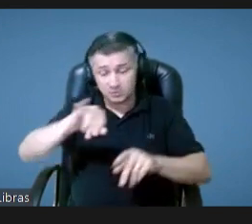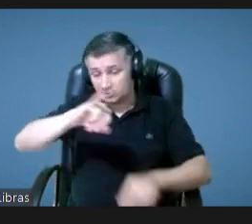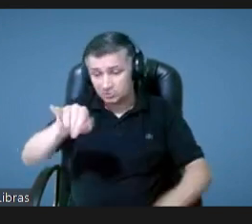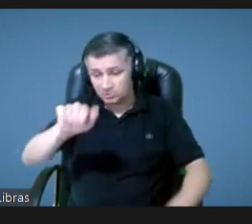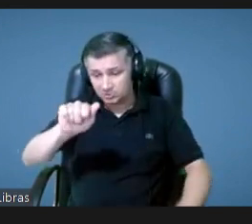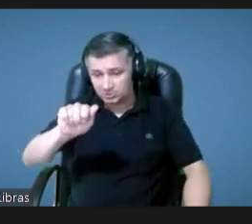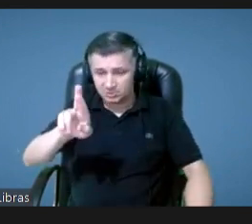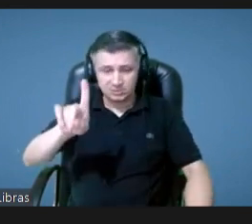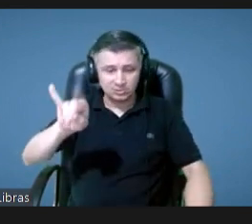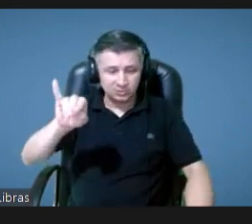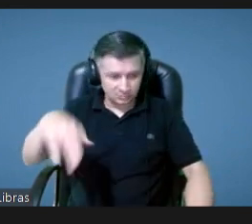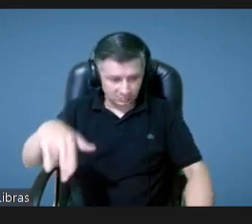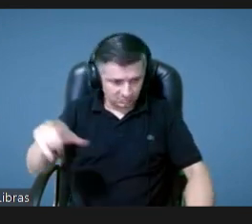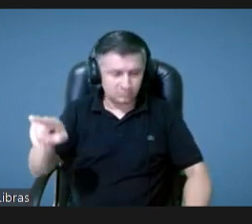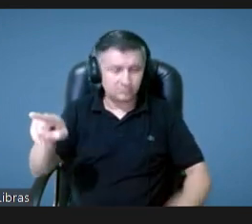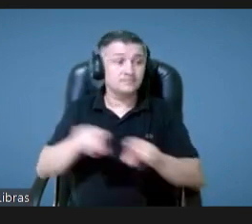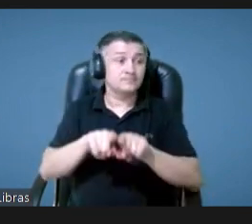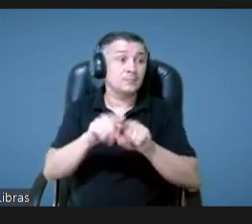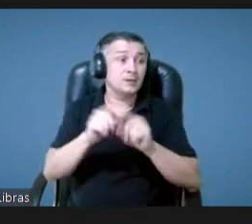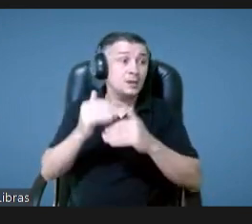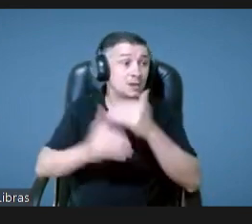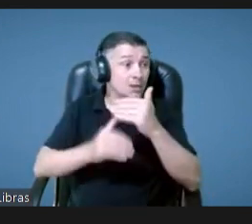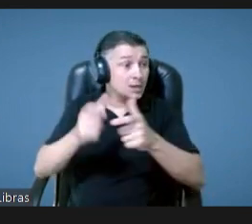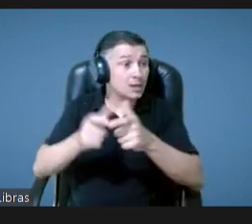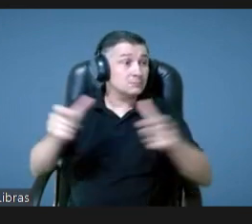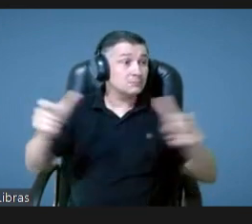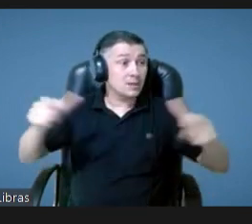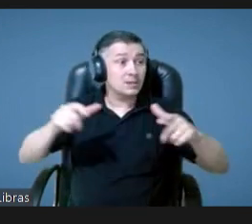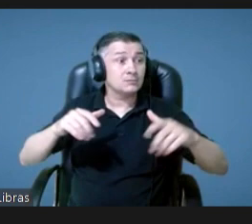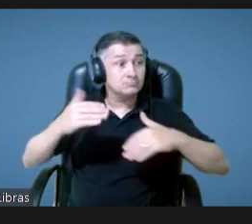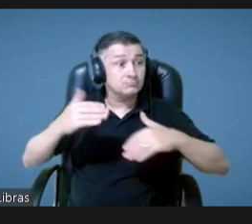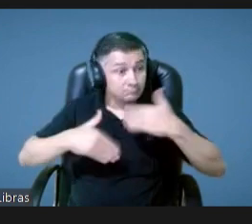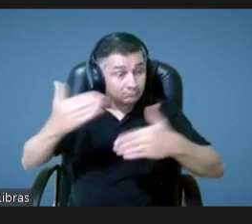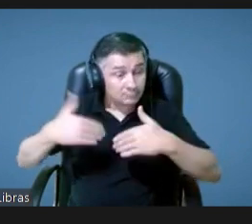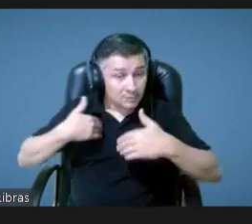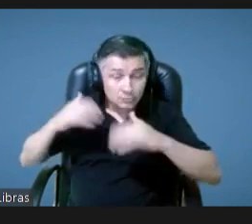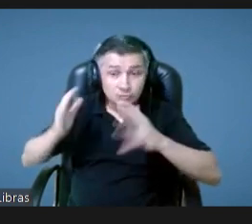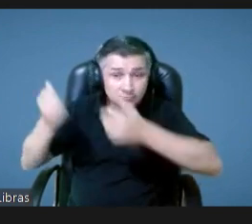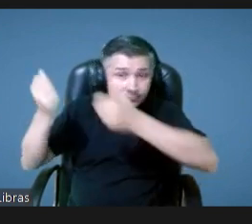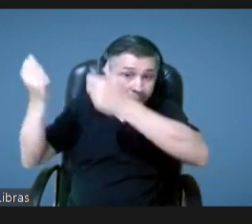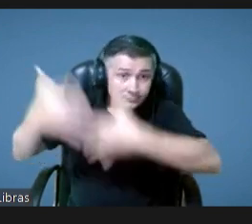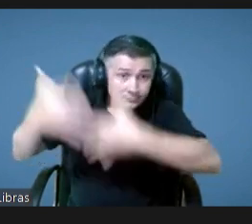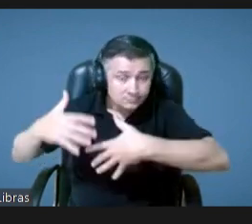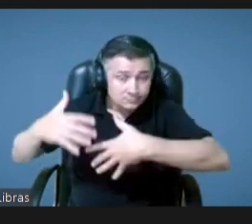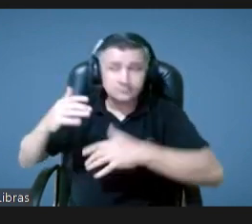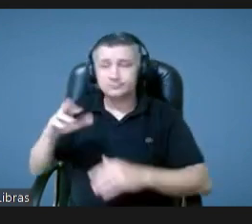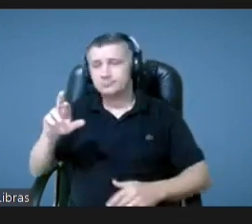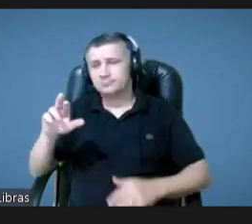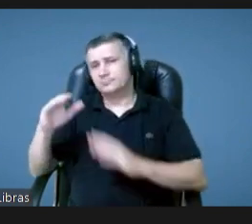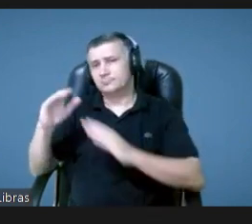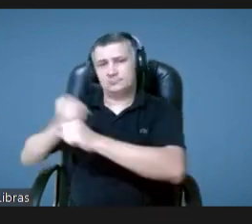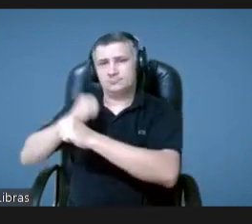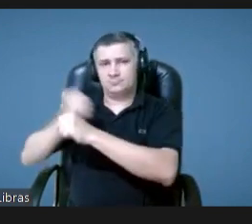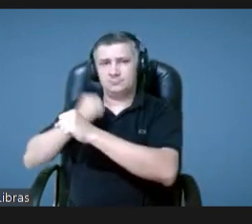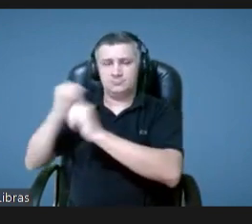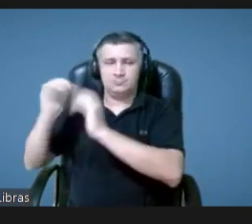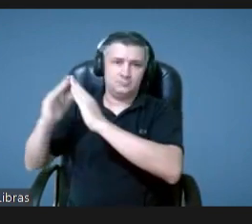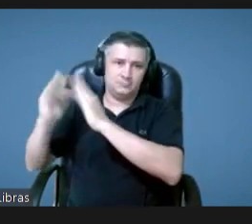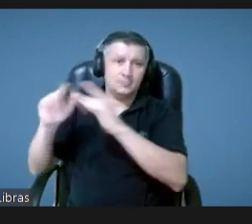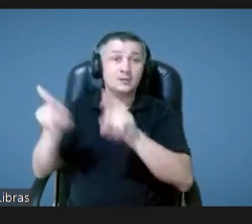Cidade Jardim Mall. So our income generating unit is coming not only from